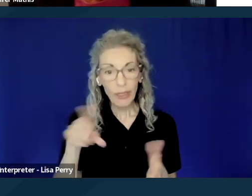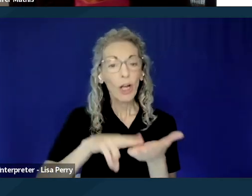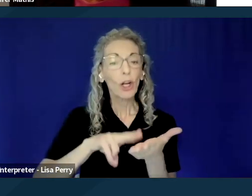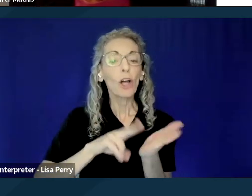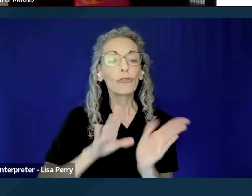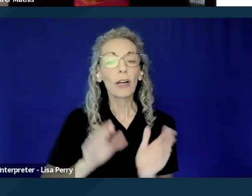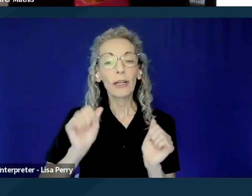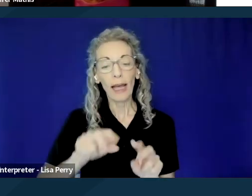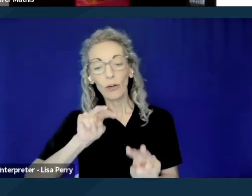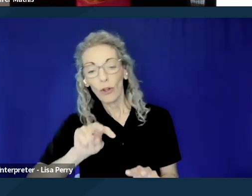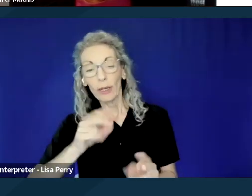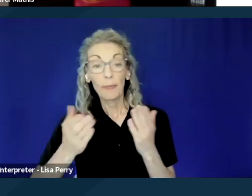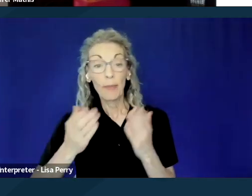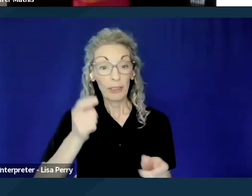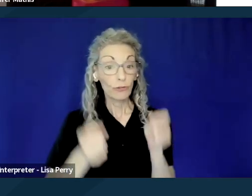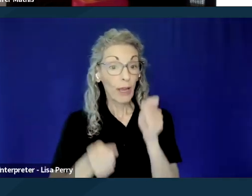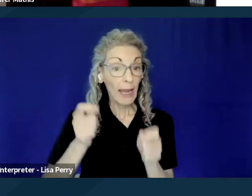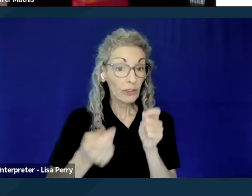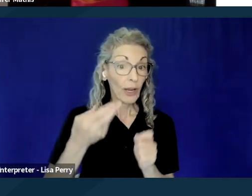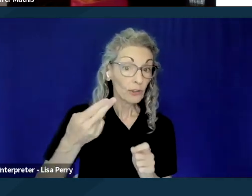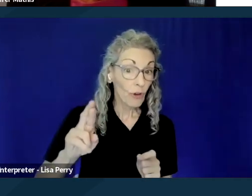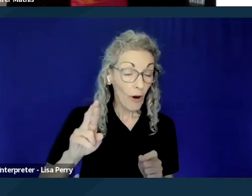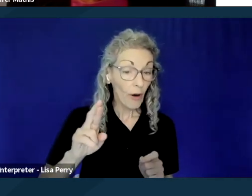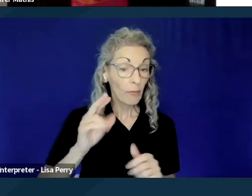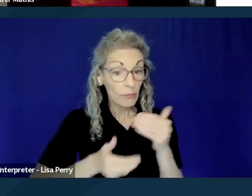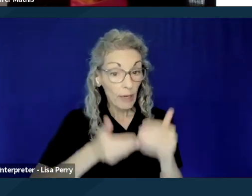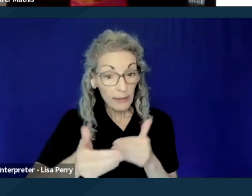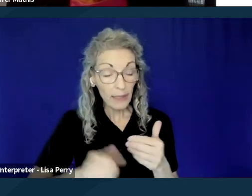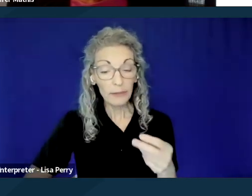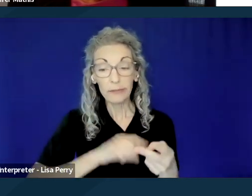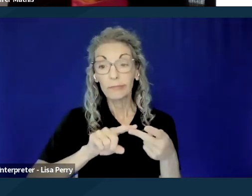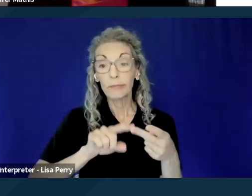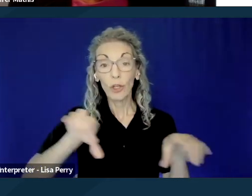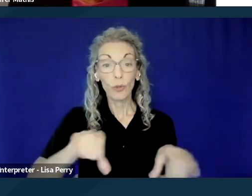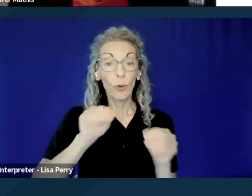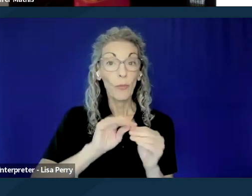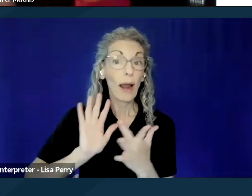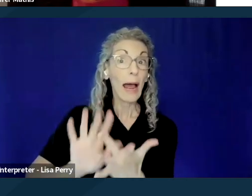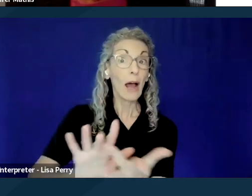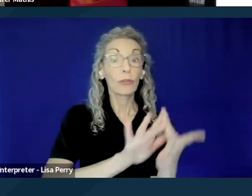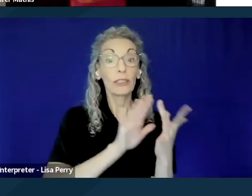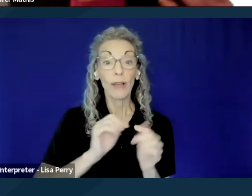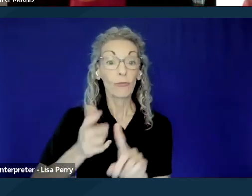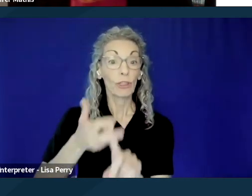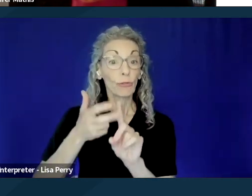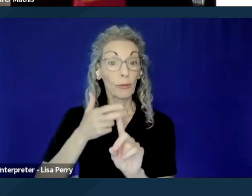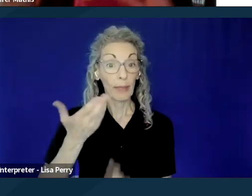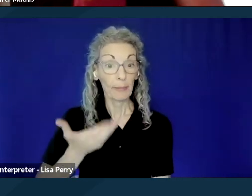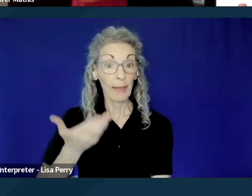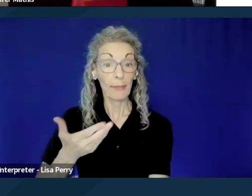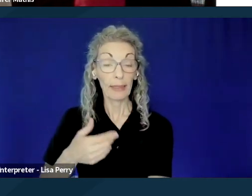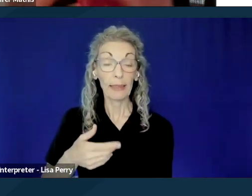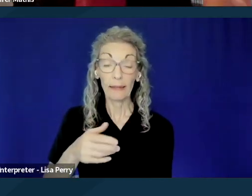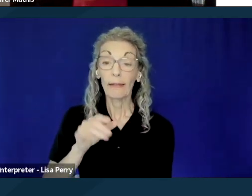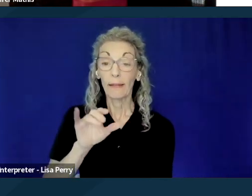modifying their personnel processes or doing more outreach and recruitment efforts. And those